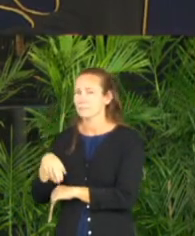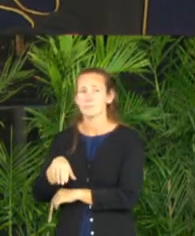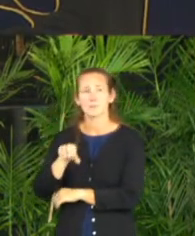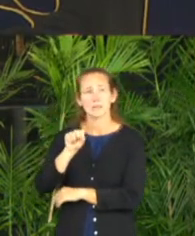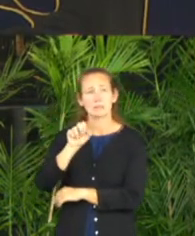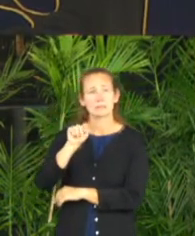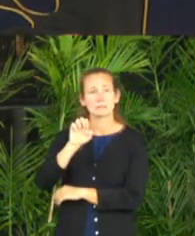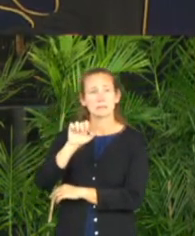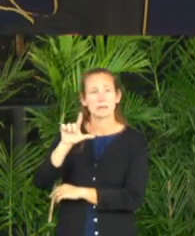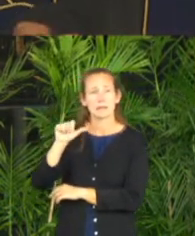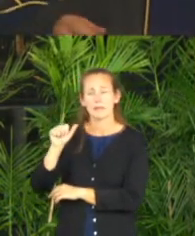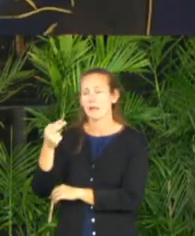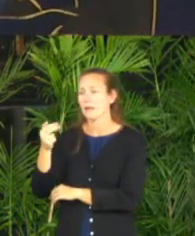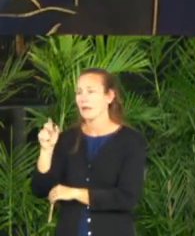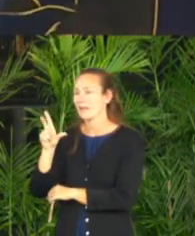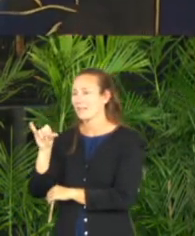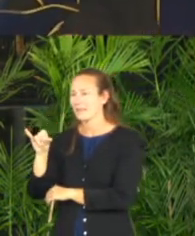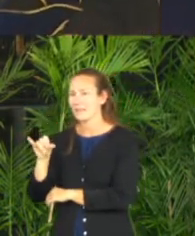Stella Hackler,